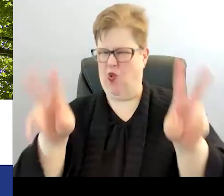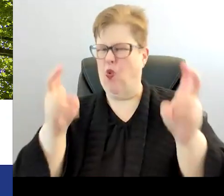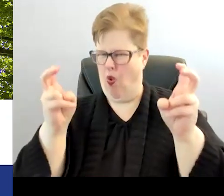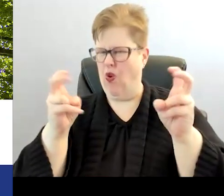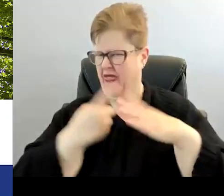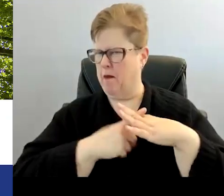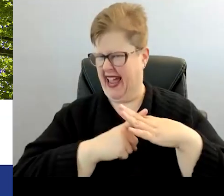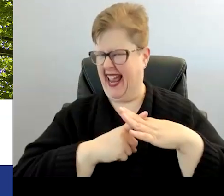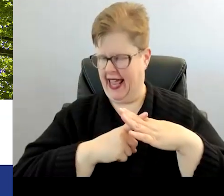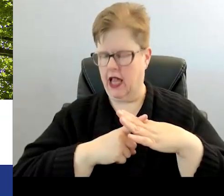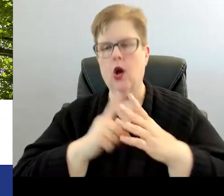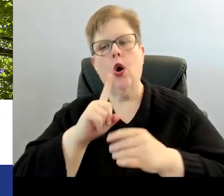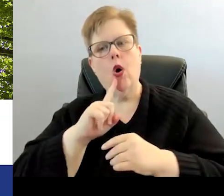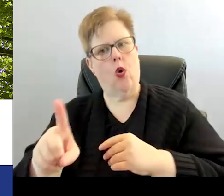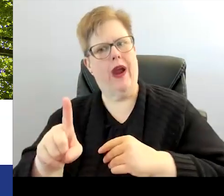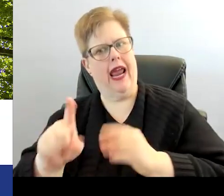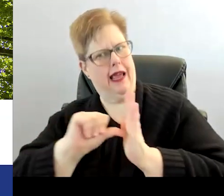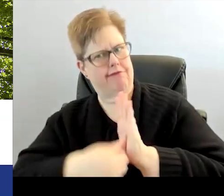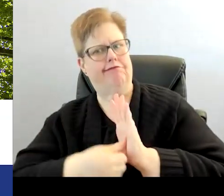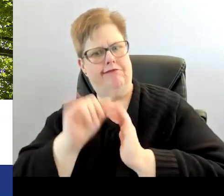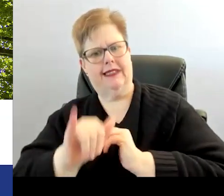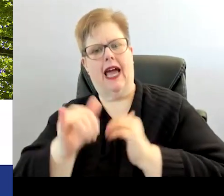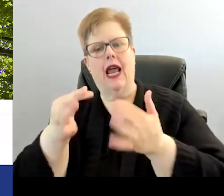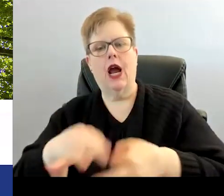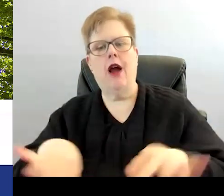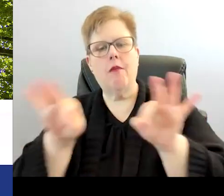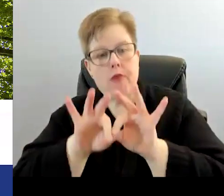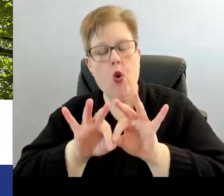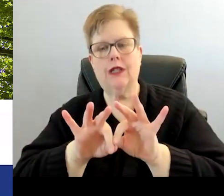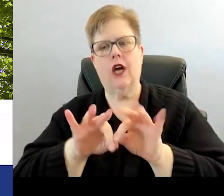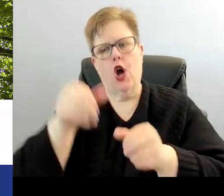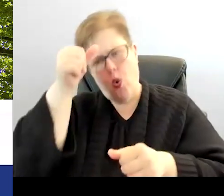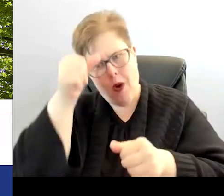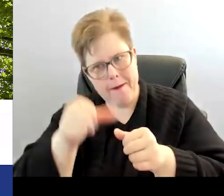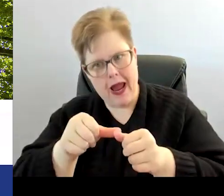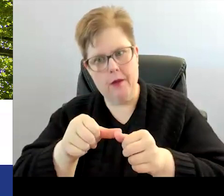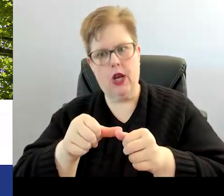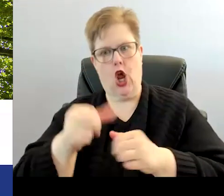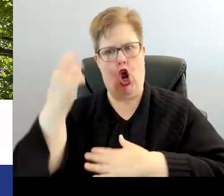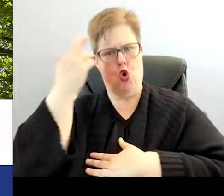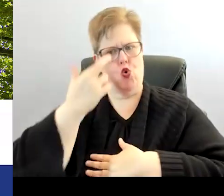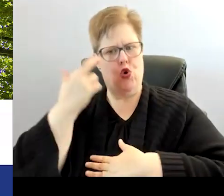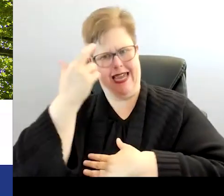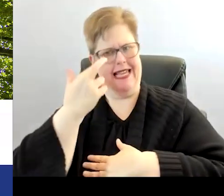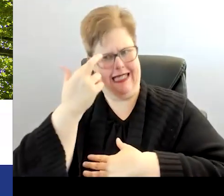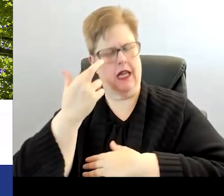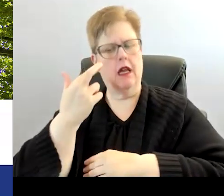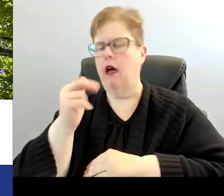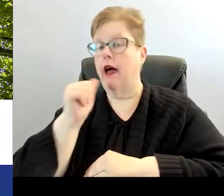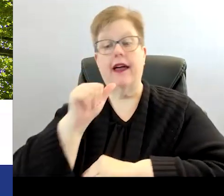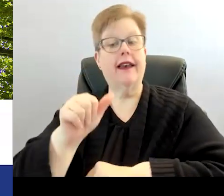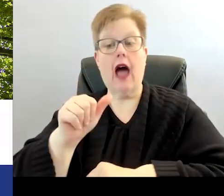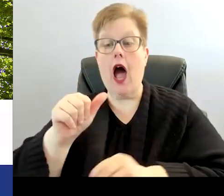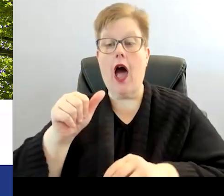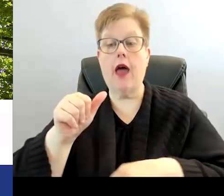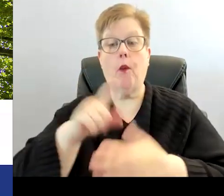the start really highlighted this, the importance of remembering your reason, not the reason that you